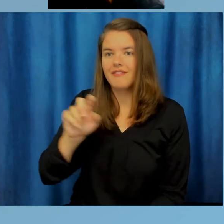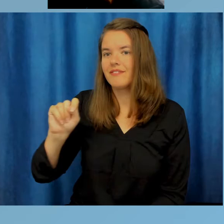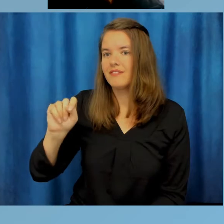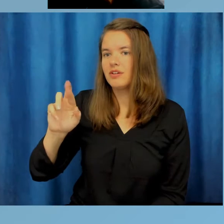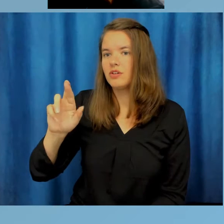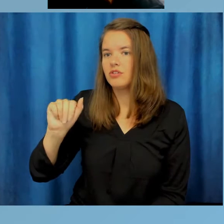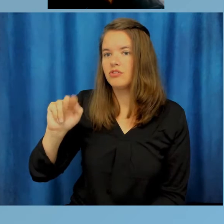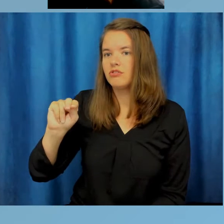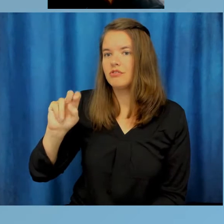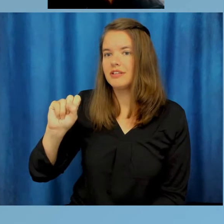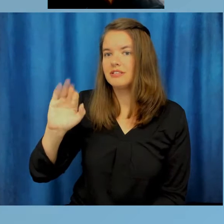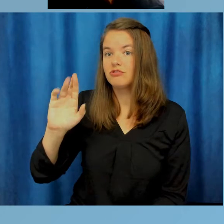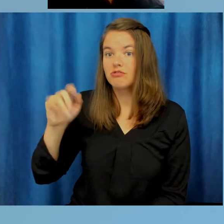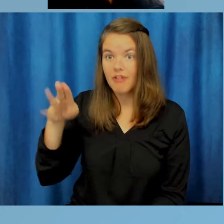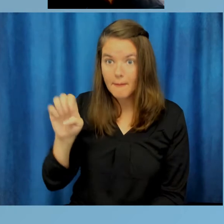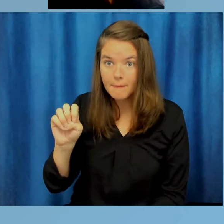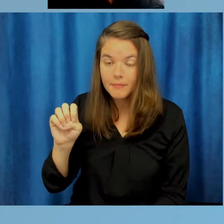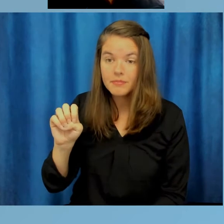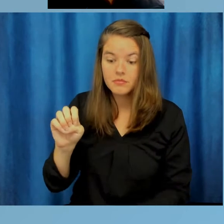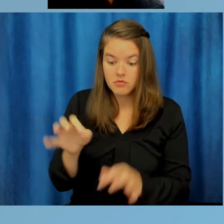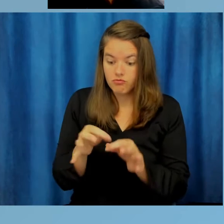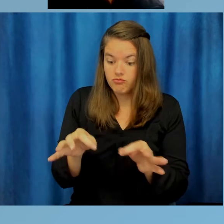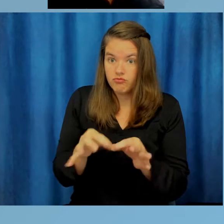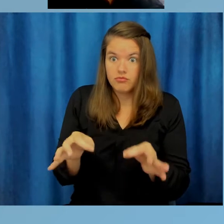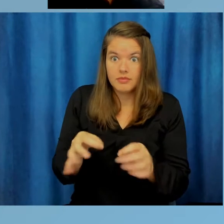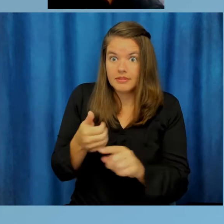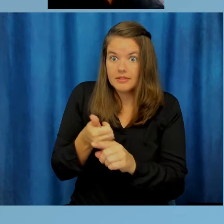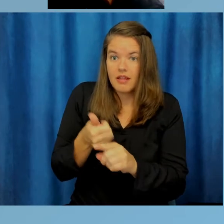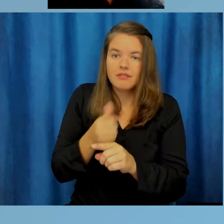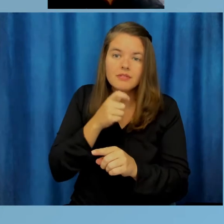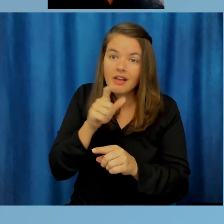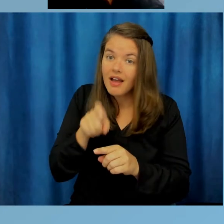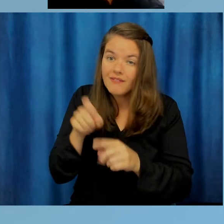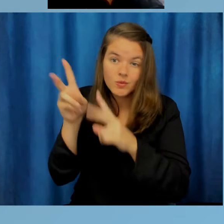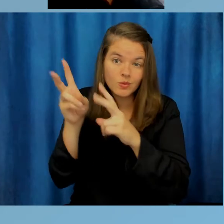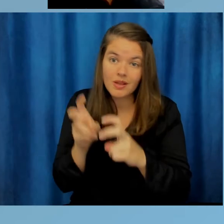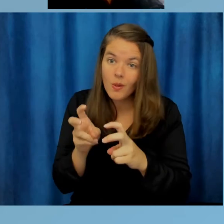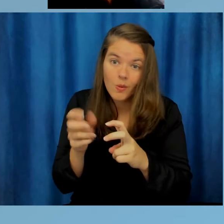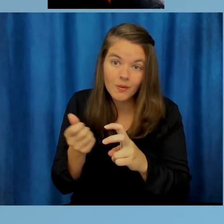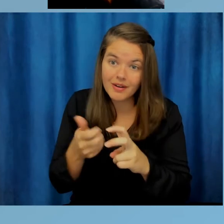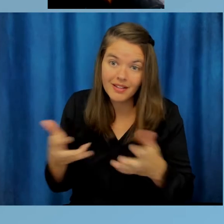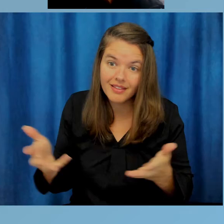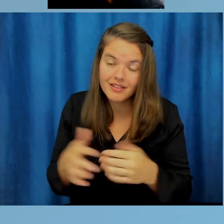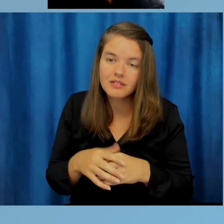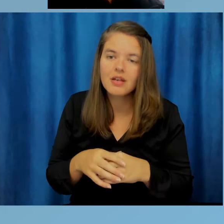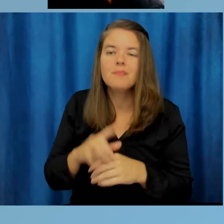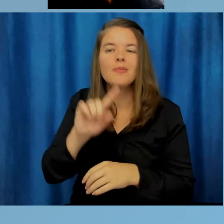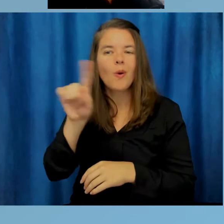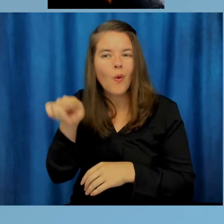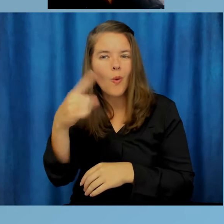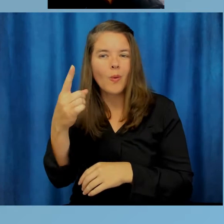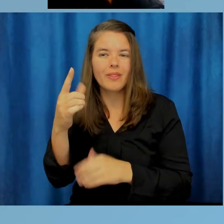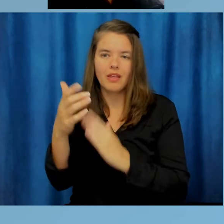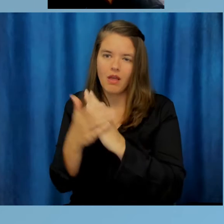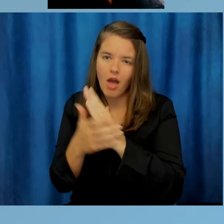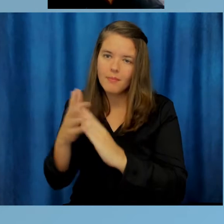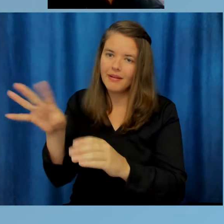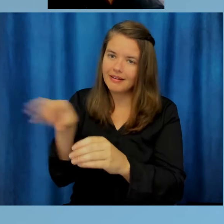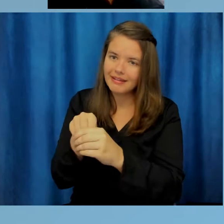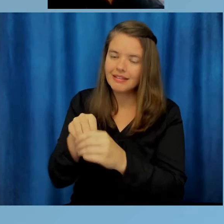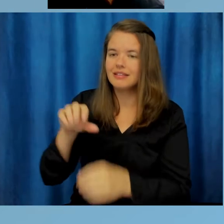will actually put the words on the screen without you having to download anything. So again, it's only